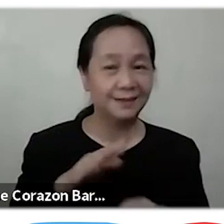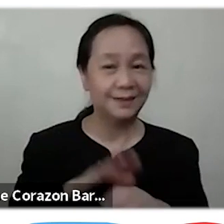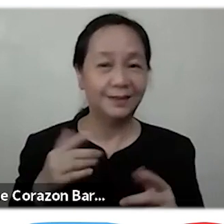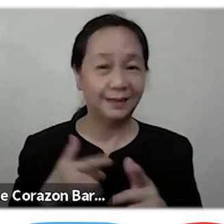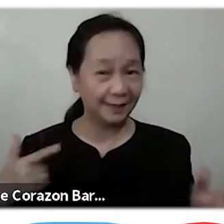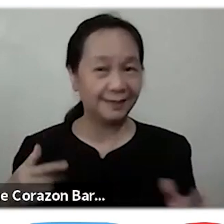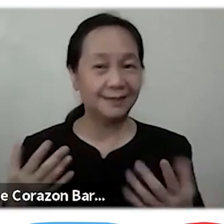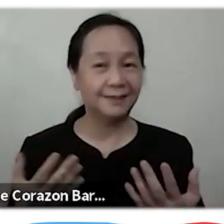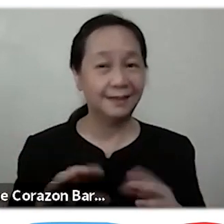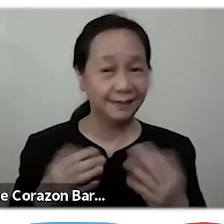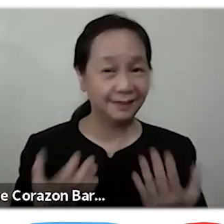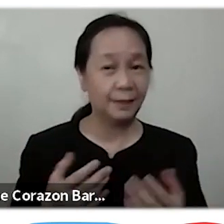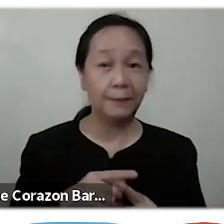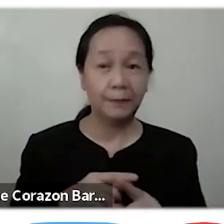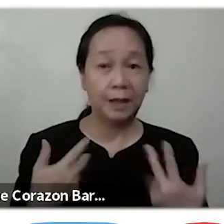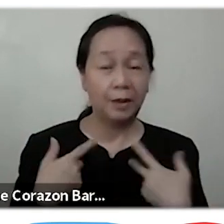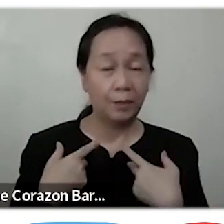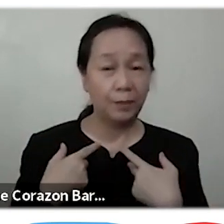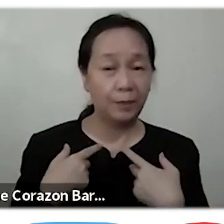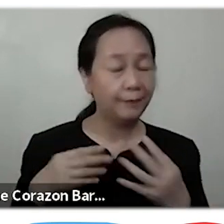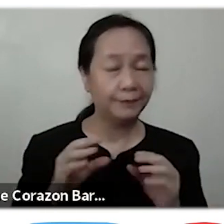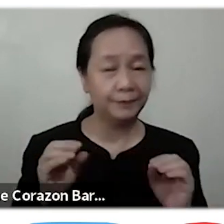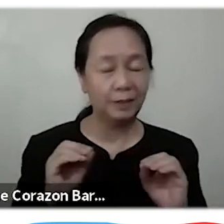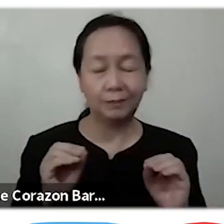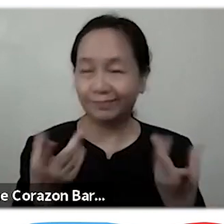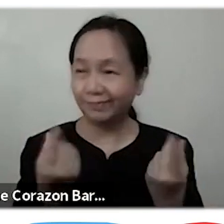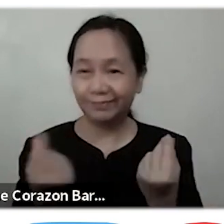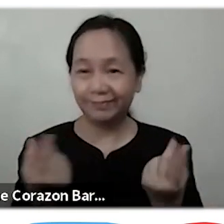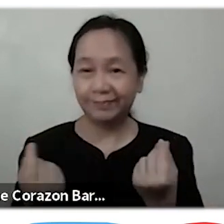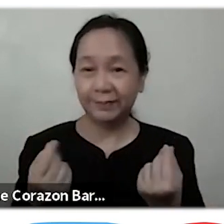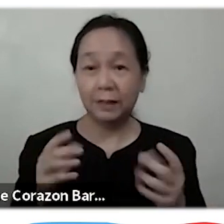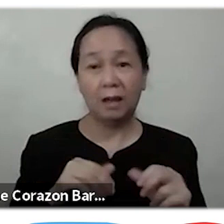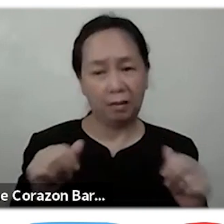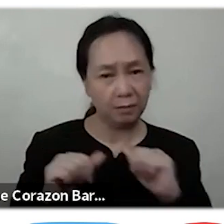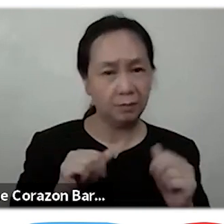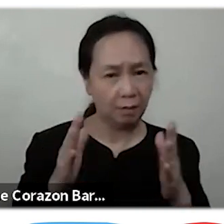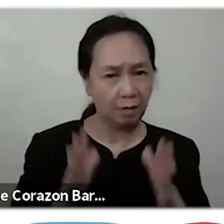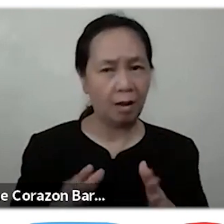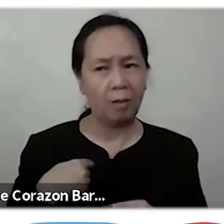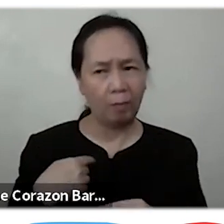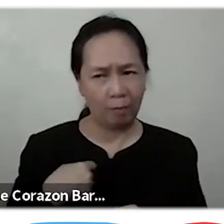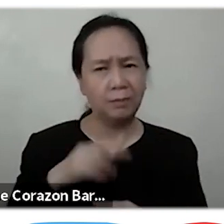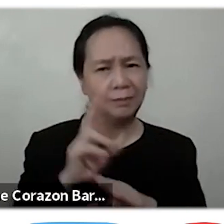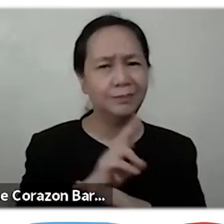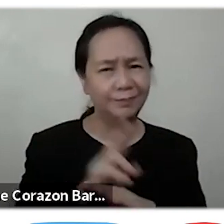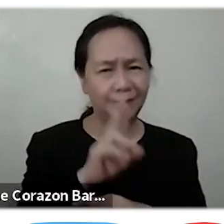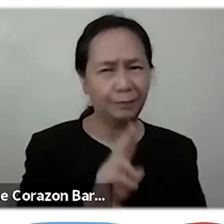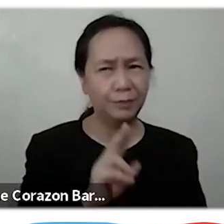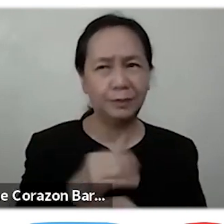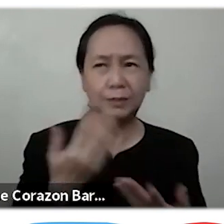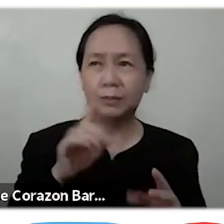though. So I had nothing to do. And as an activist, I always used to go out, meet my friends,